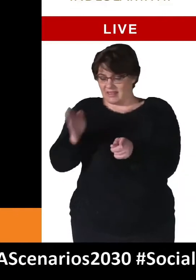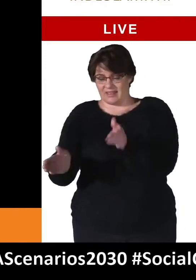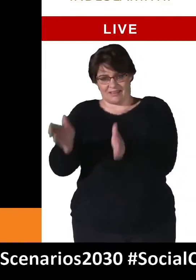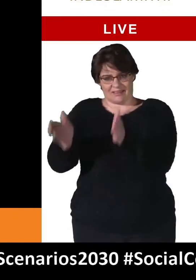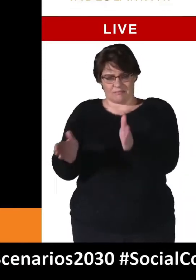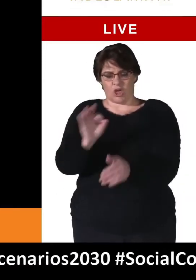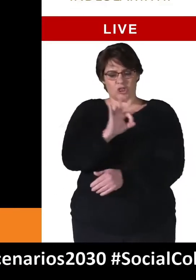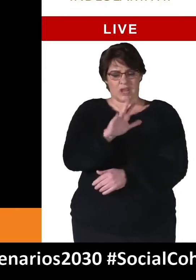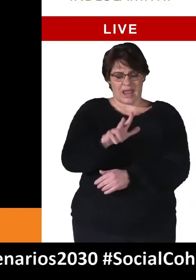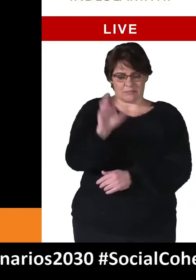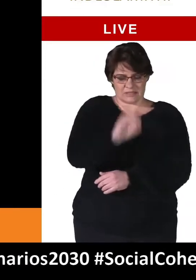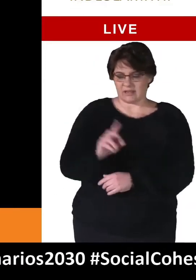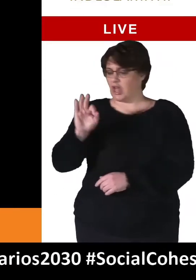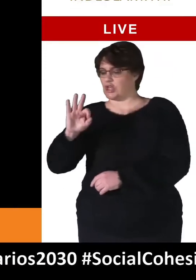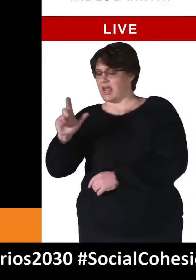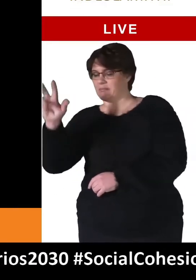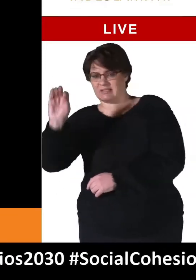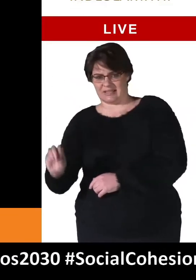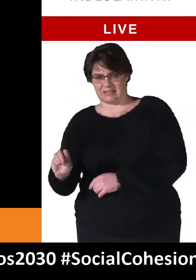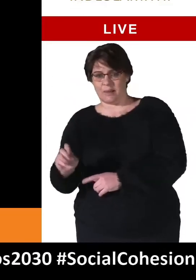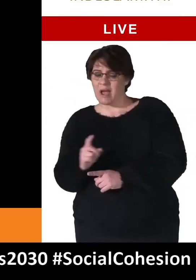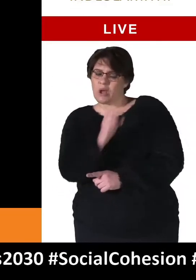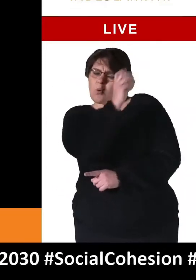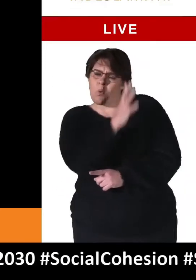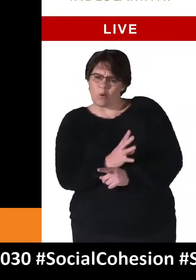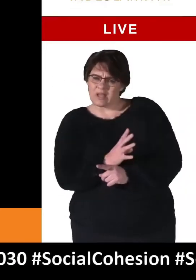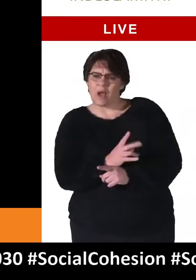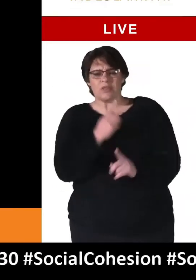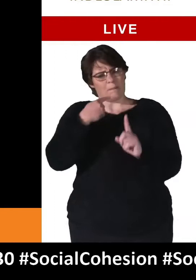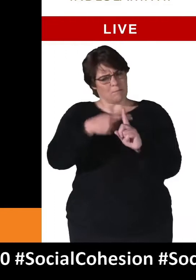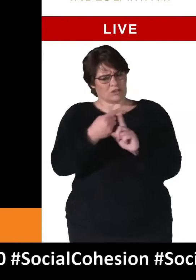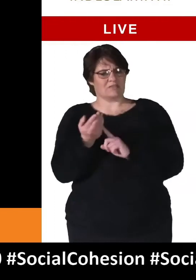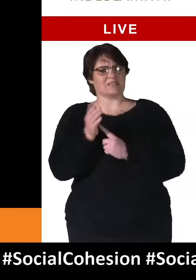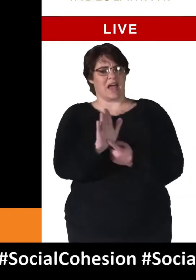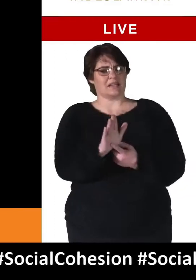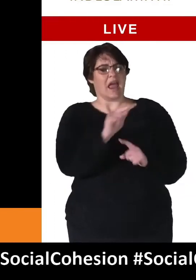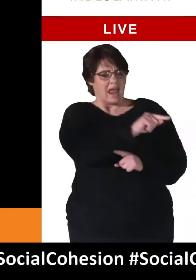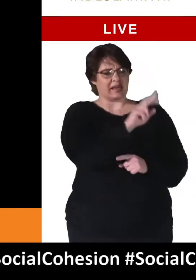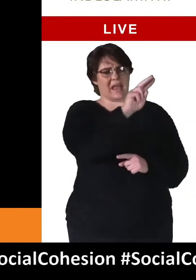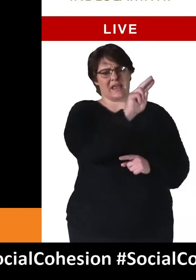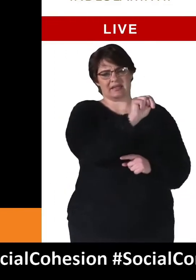at 38%. But there's also a quarter of indicators with very positive signs